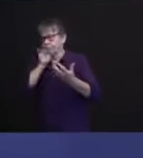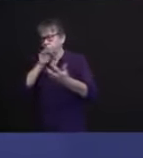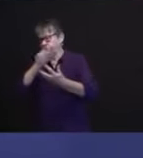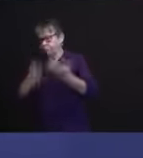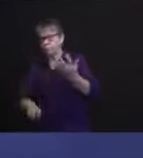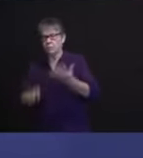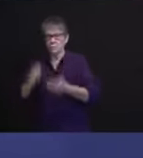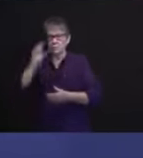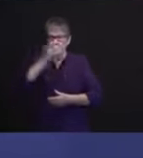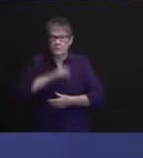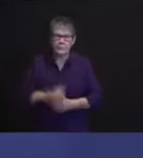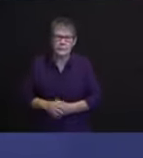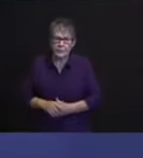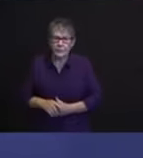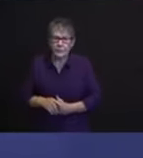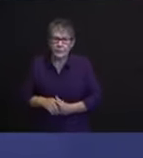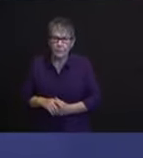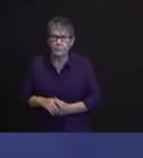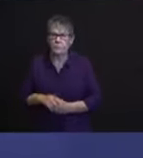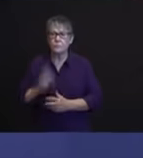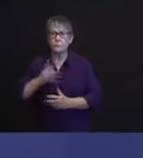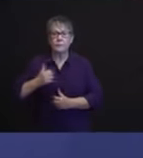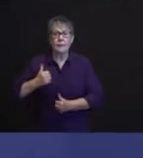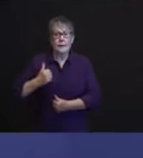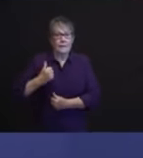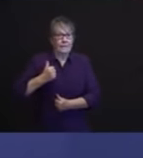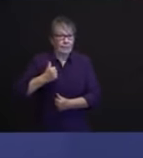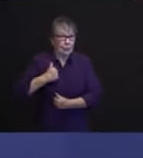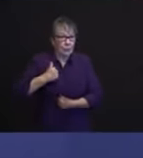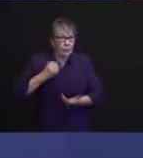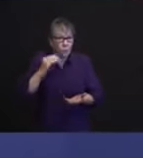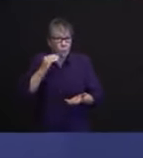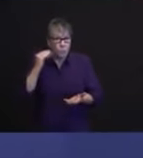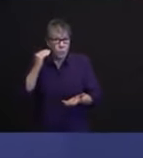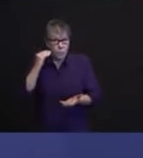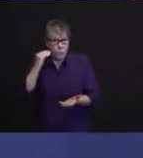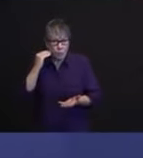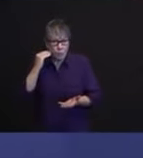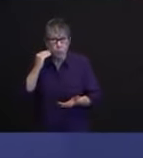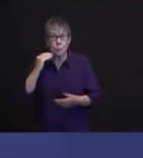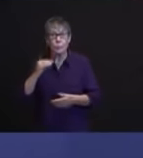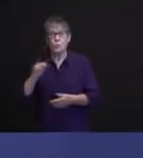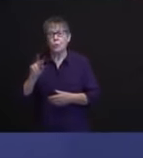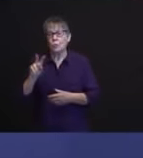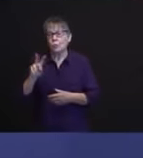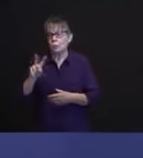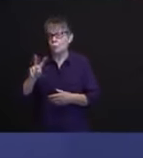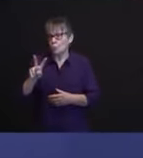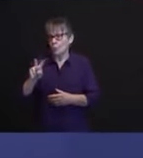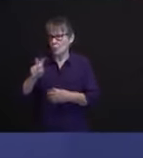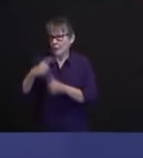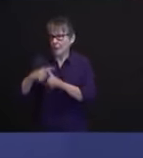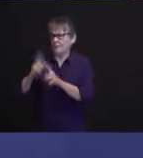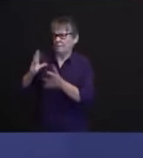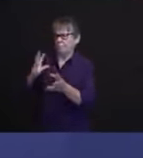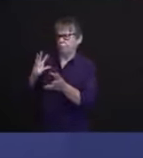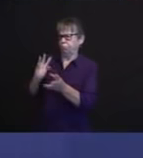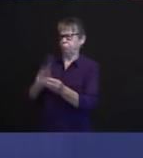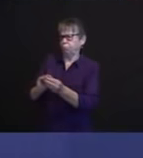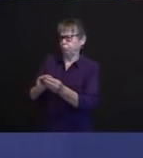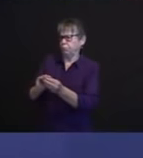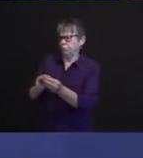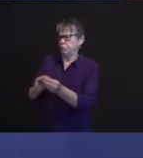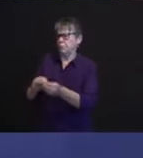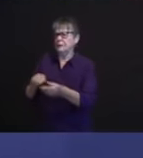of 407 cases among residents across these facilities. At our 4 state psychiatric hospitals, there have been a cumulative total